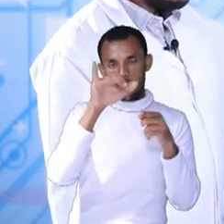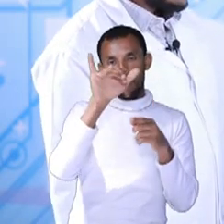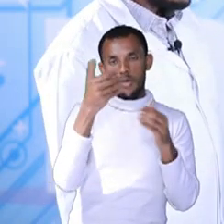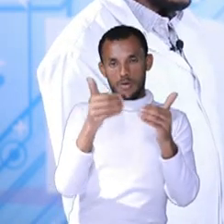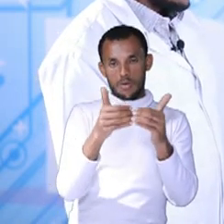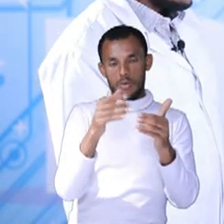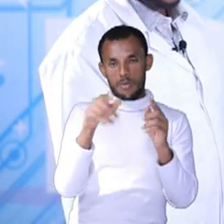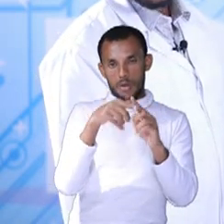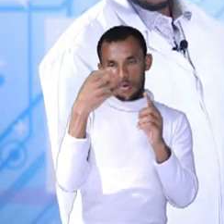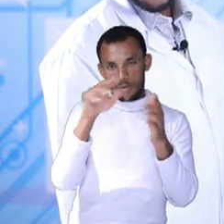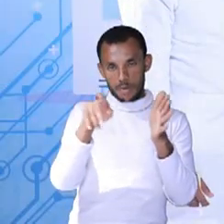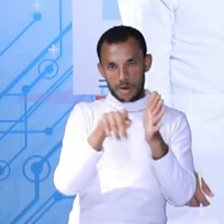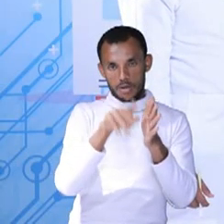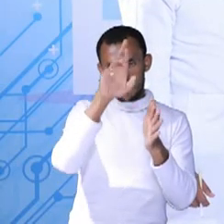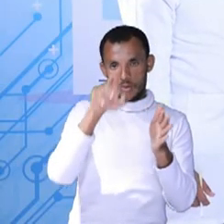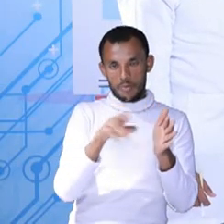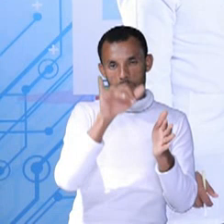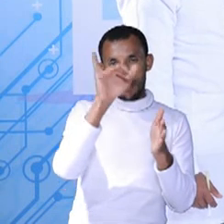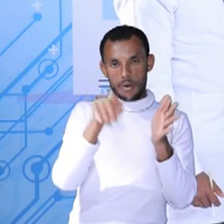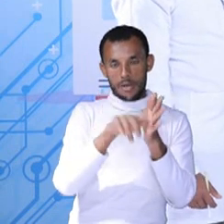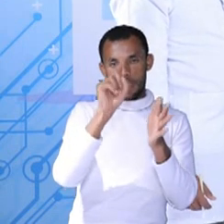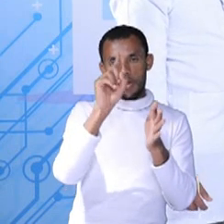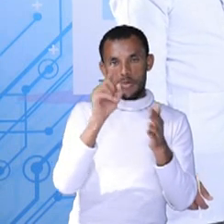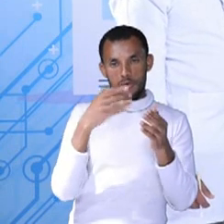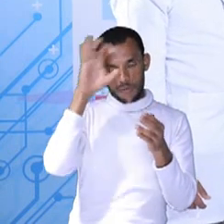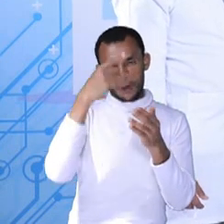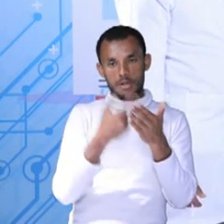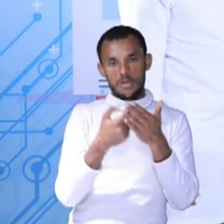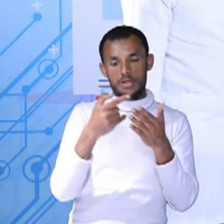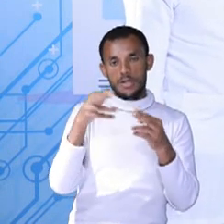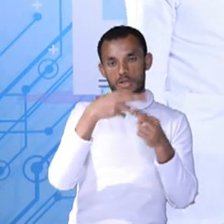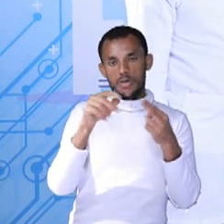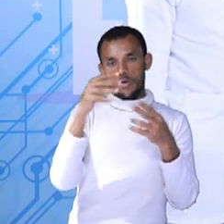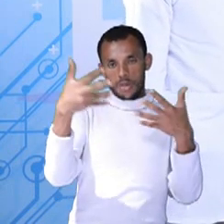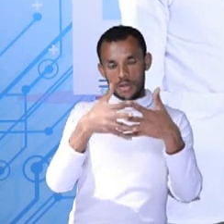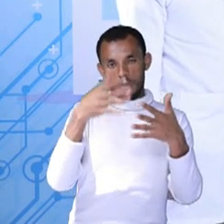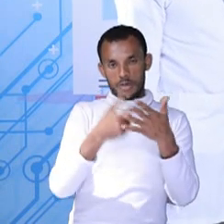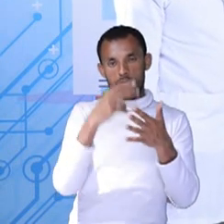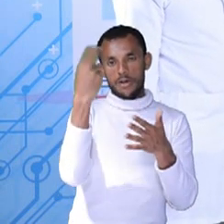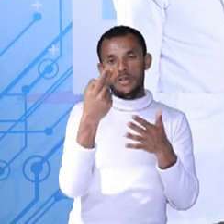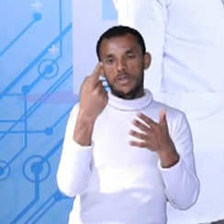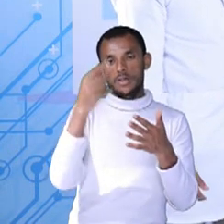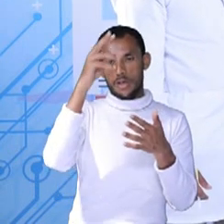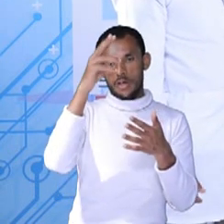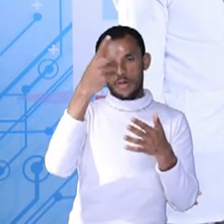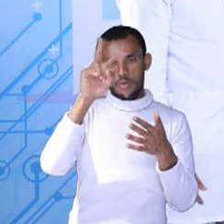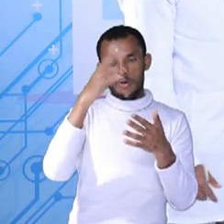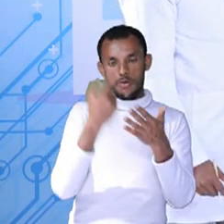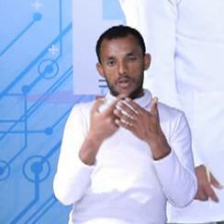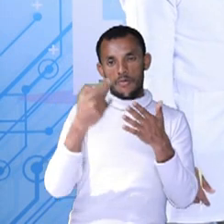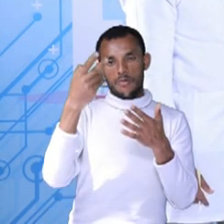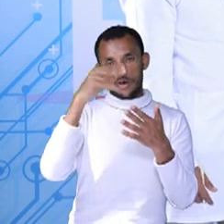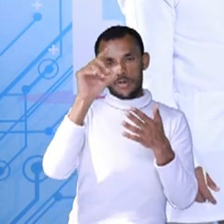equal to plus or minus square root of y minus 1. So to find this region, you integrate this function, the square of this function, on